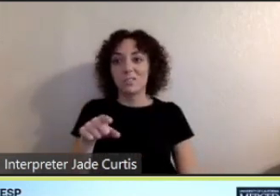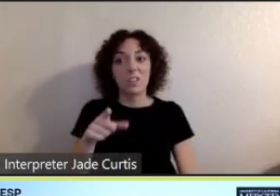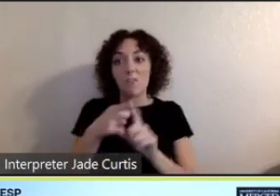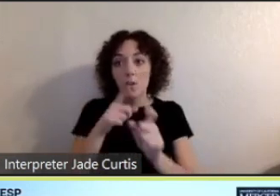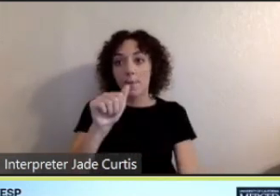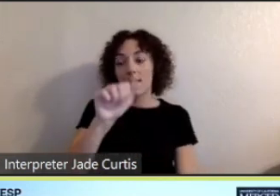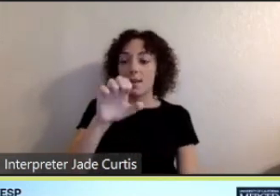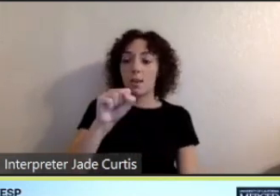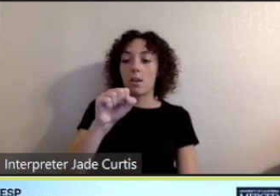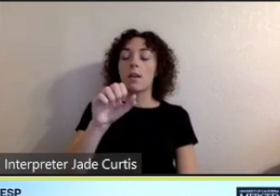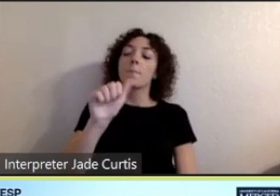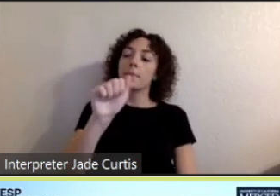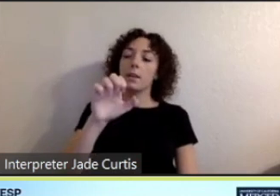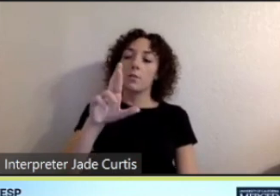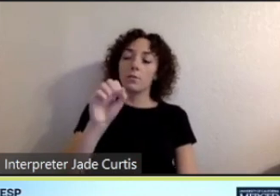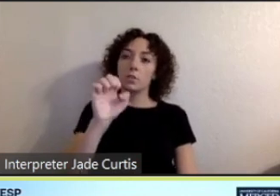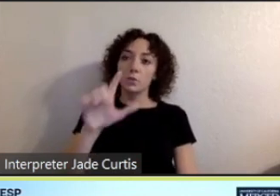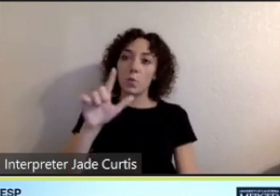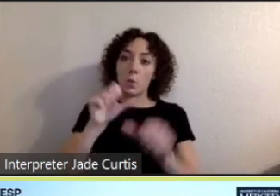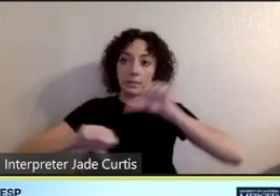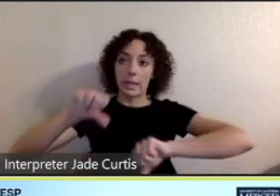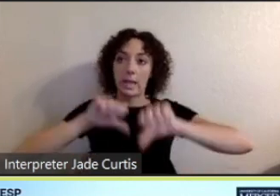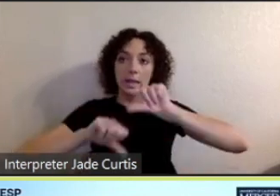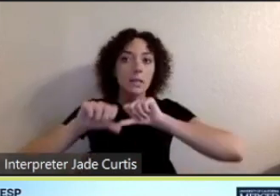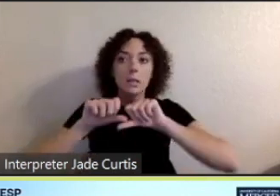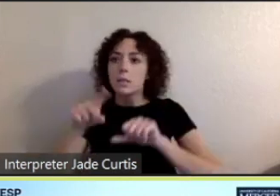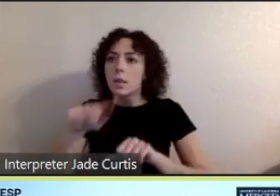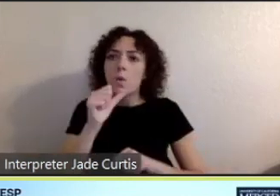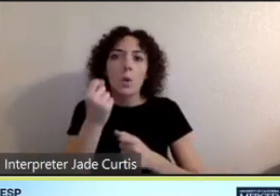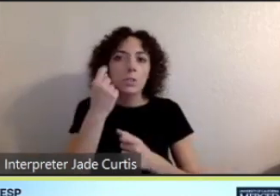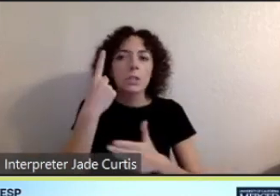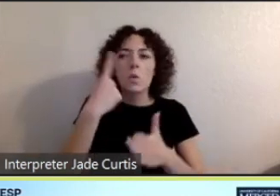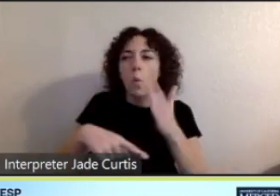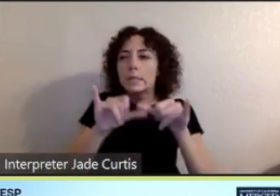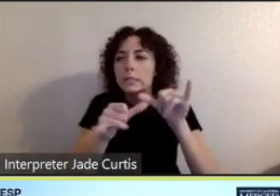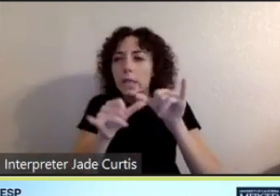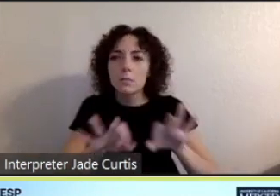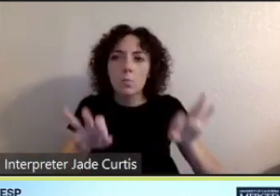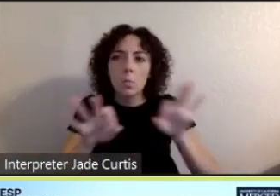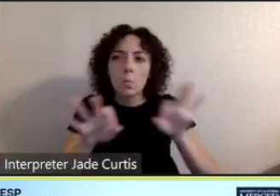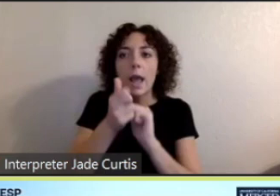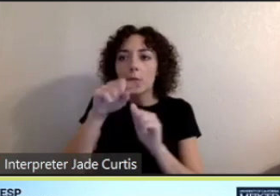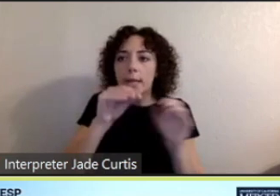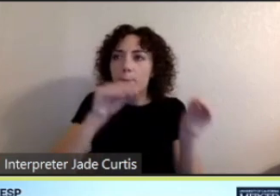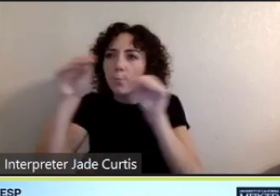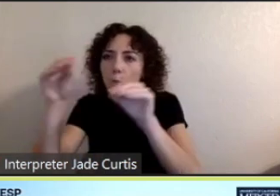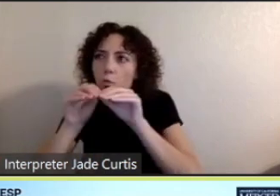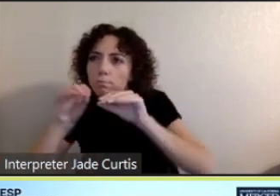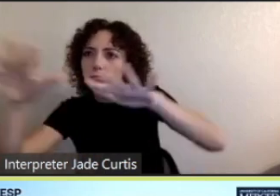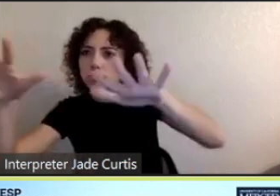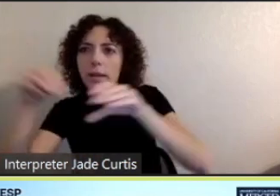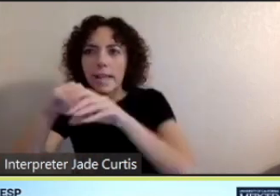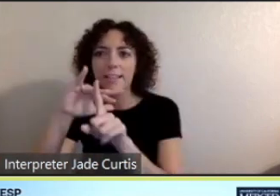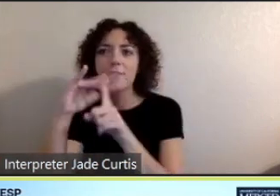science side and being able to understand what sizes are important and how they move in the environment. And so to counter